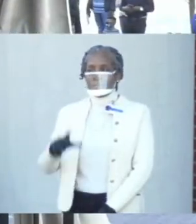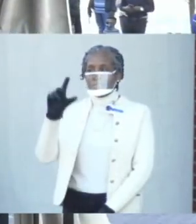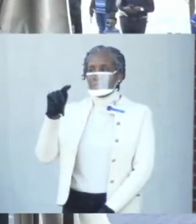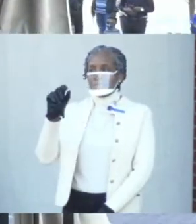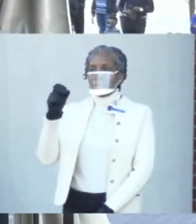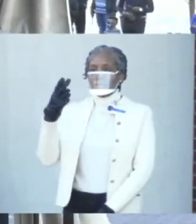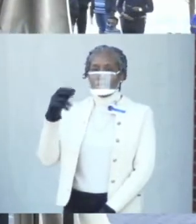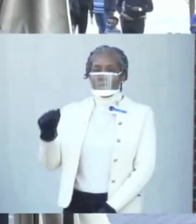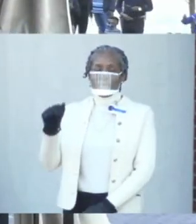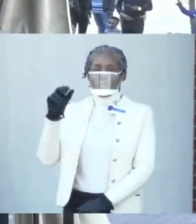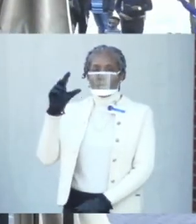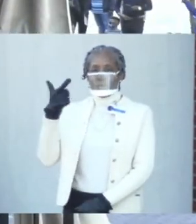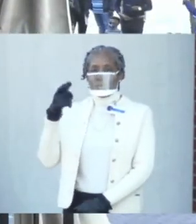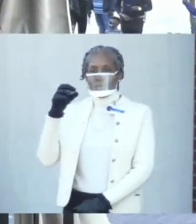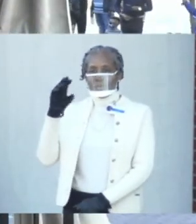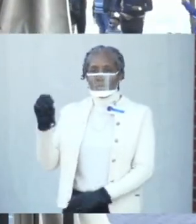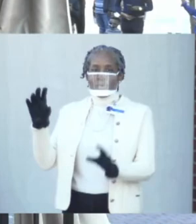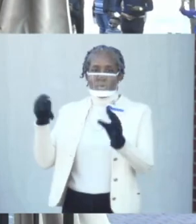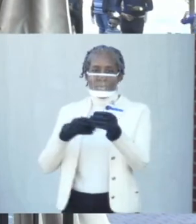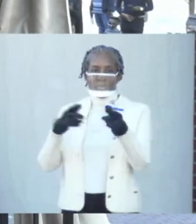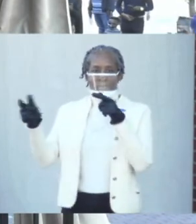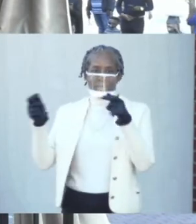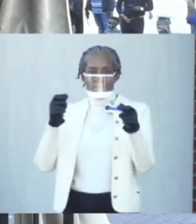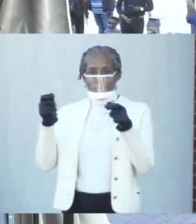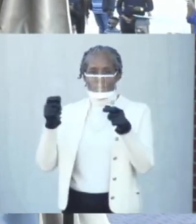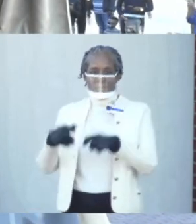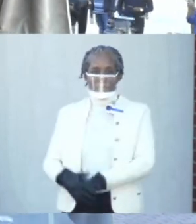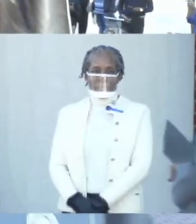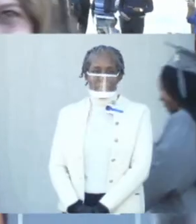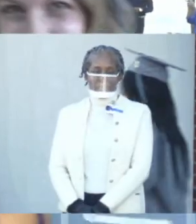Tasha Moore, Office Administration.